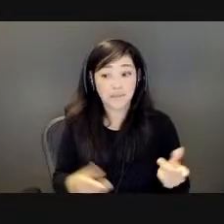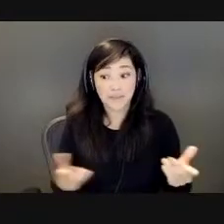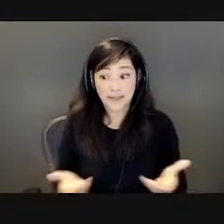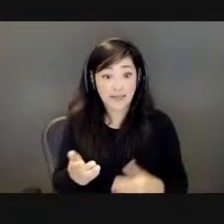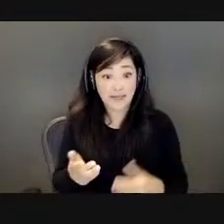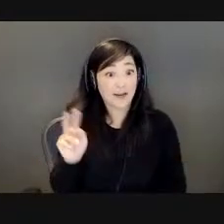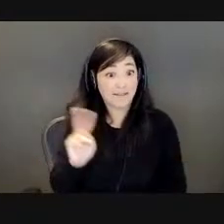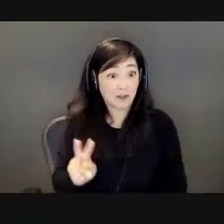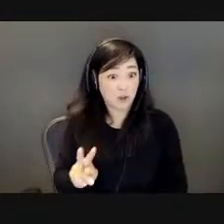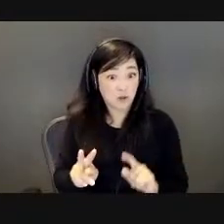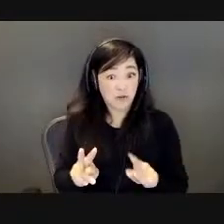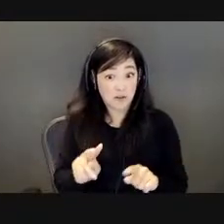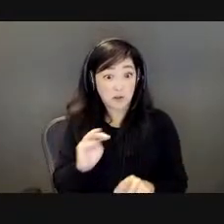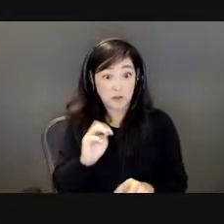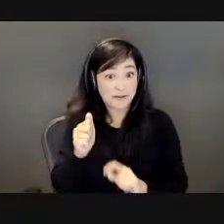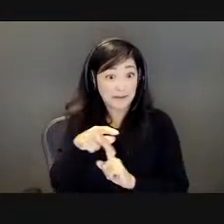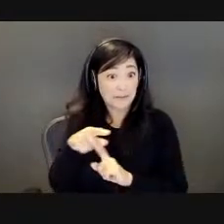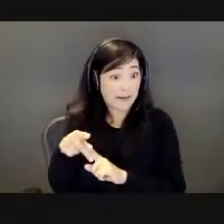it was